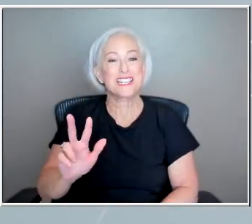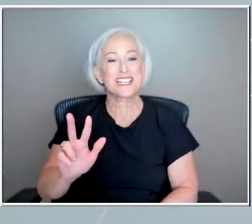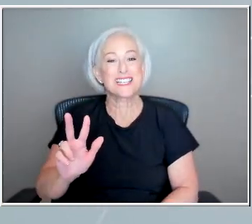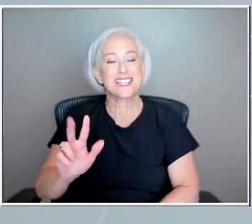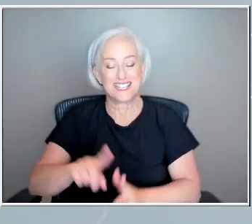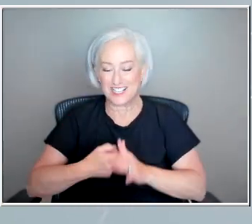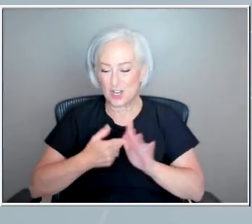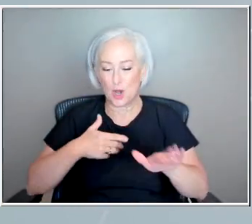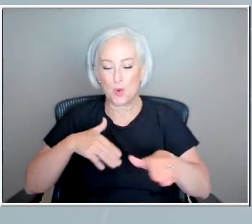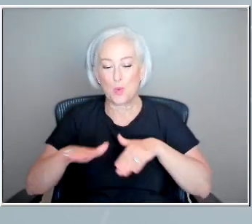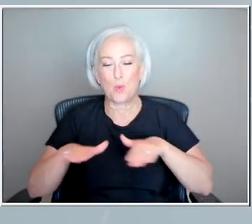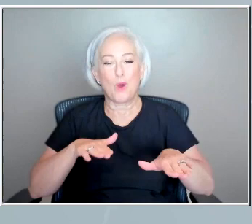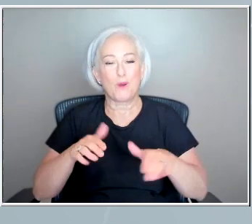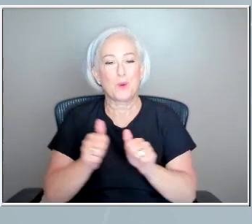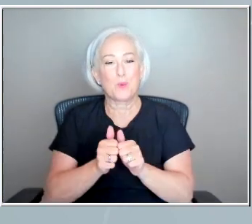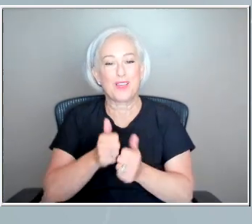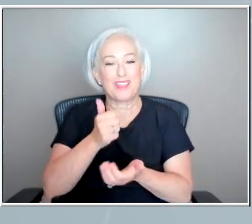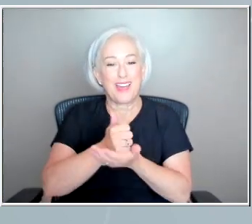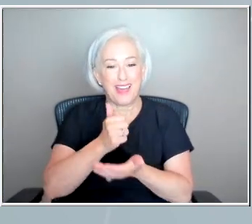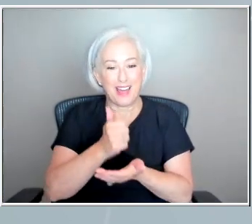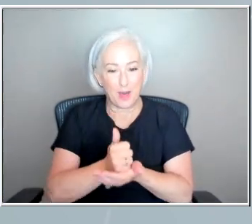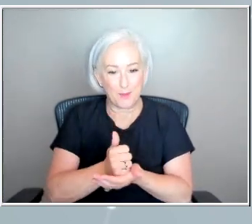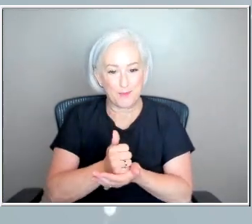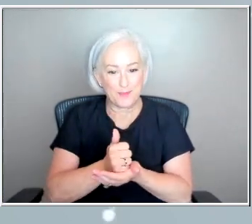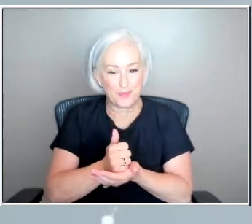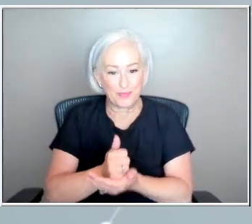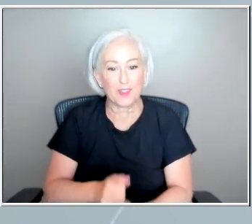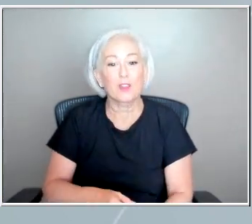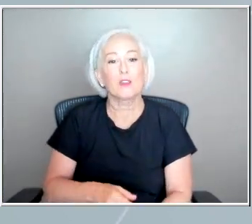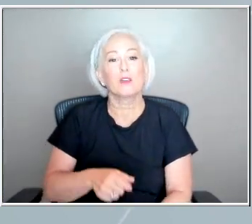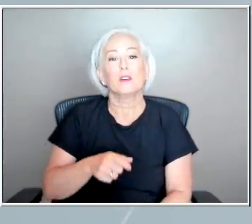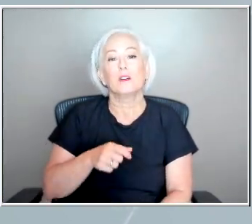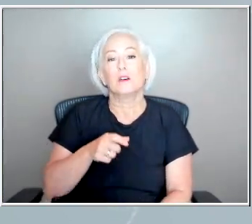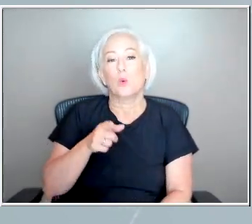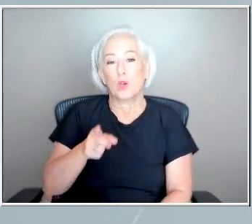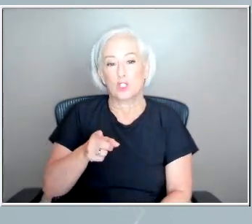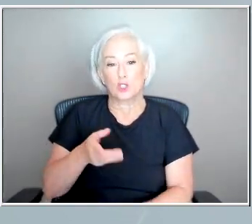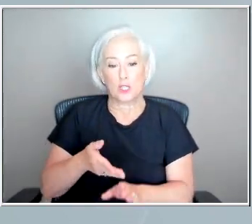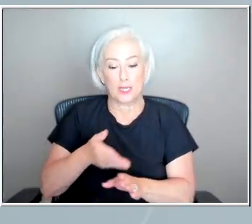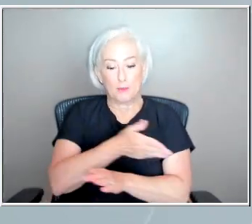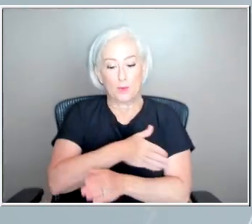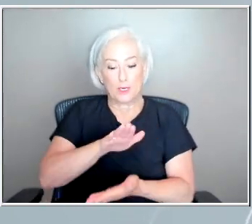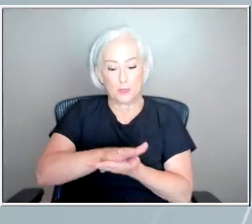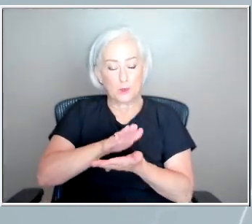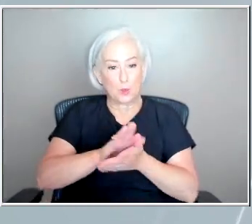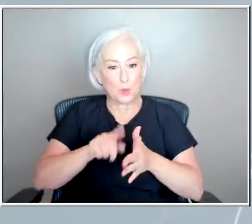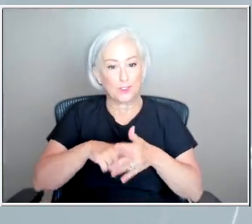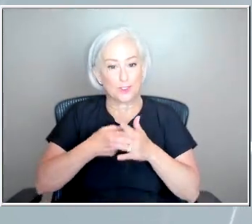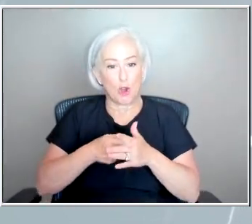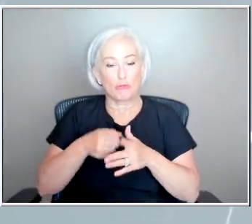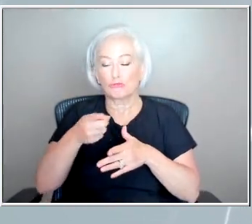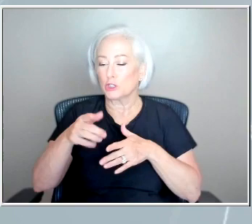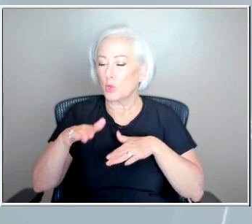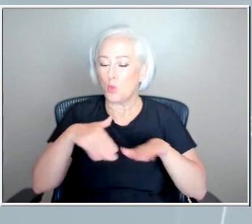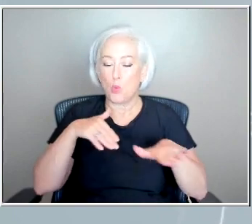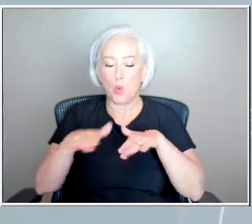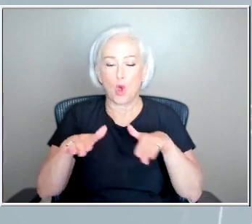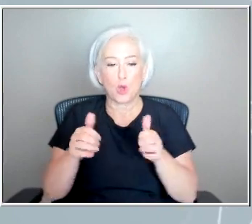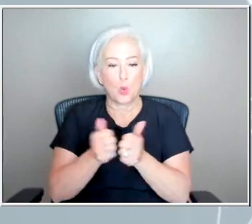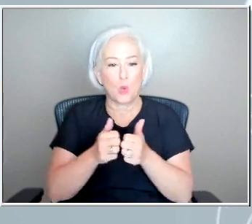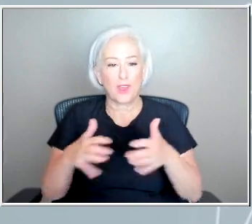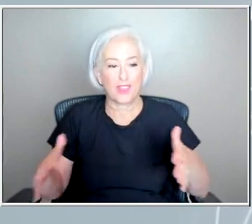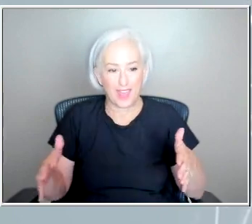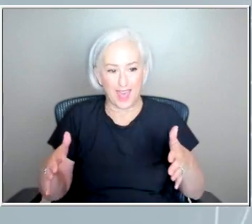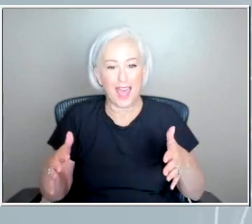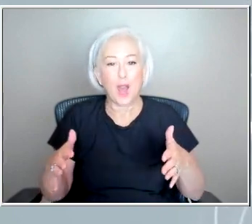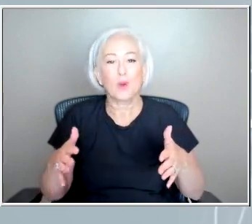with assistance. And by the time that she got to her current preschool where she is now, she was able to walk without needing what we called